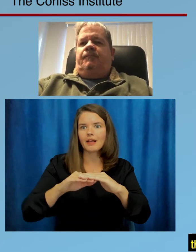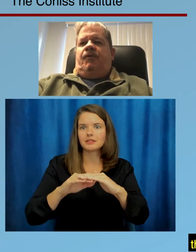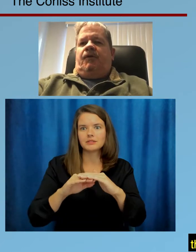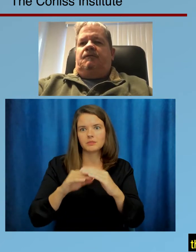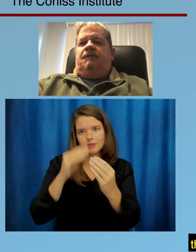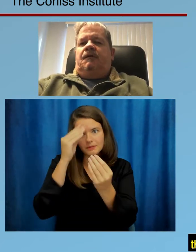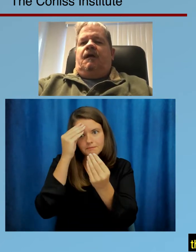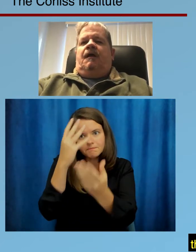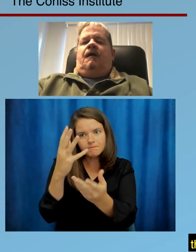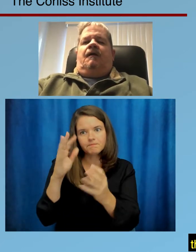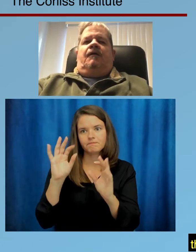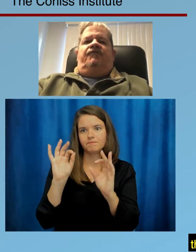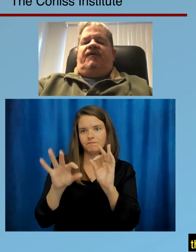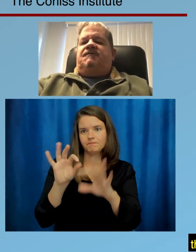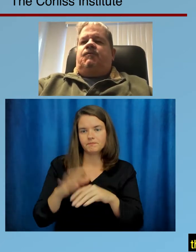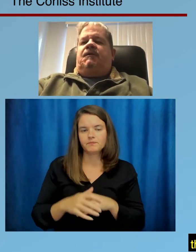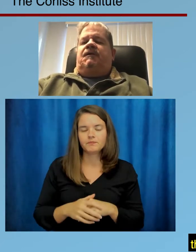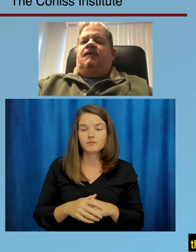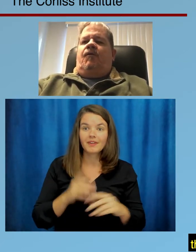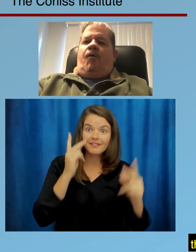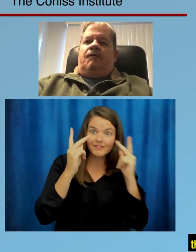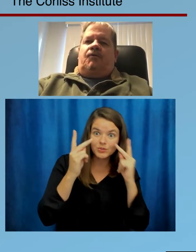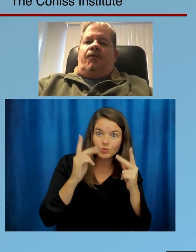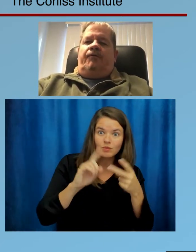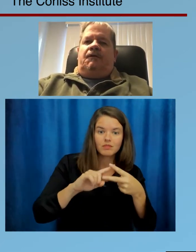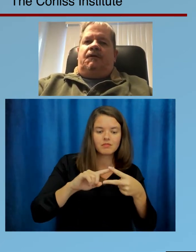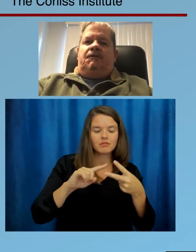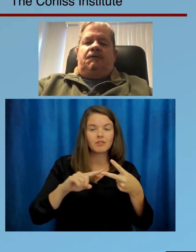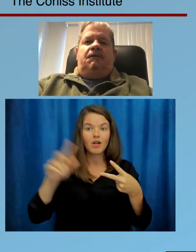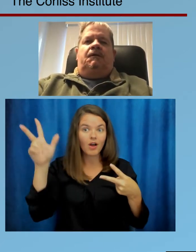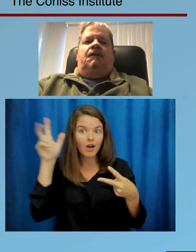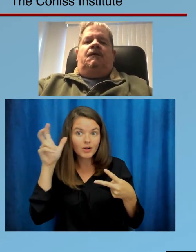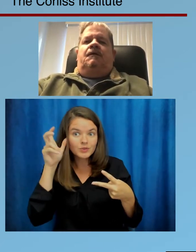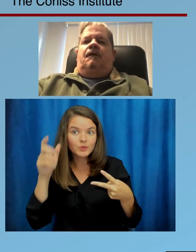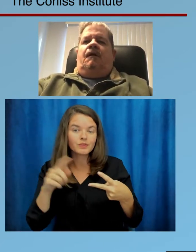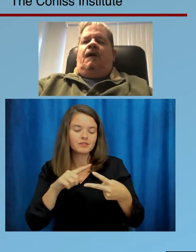maximum input, visually, auditorily.